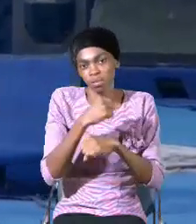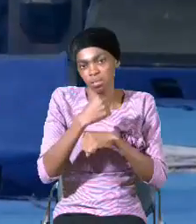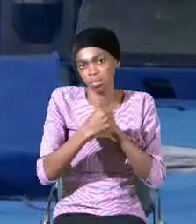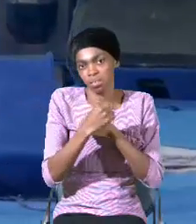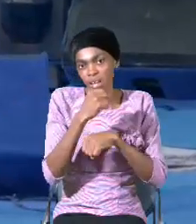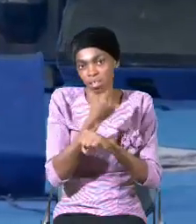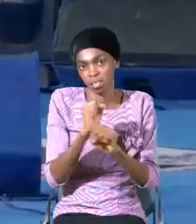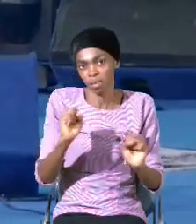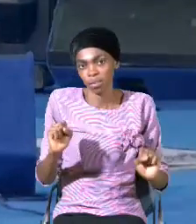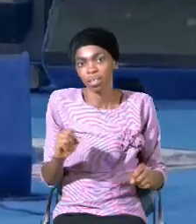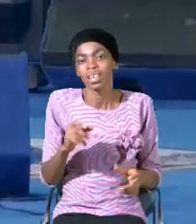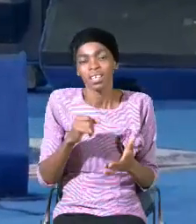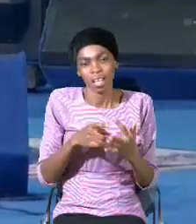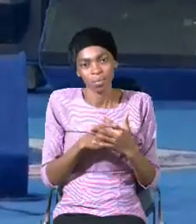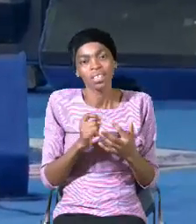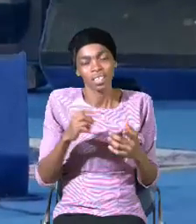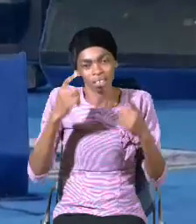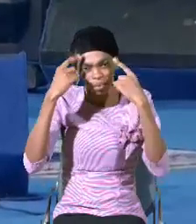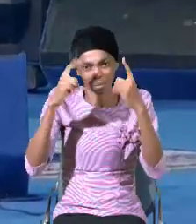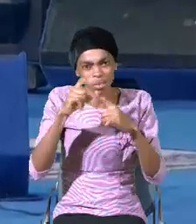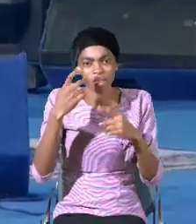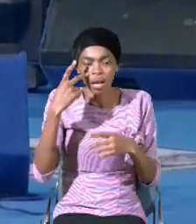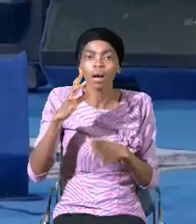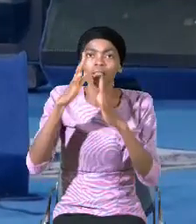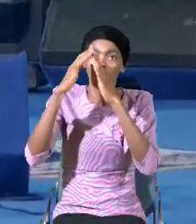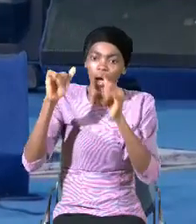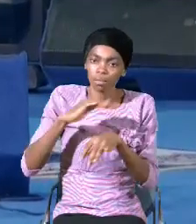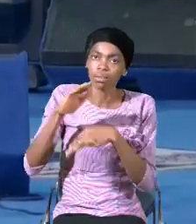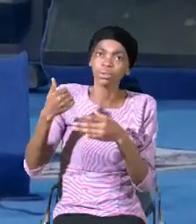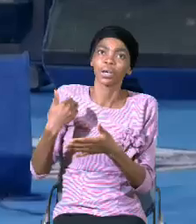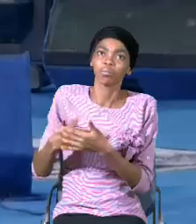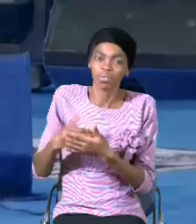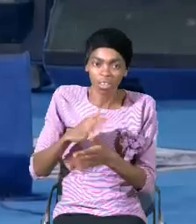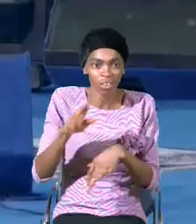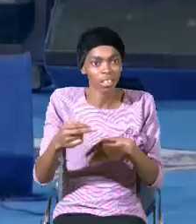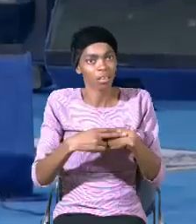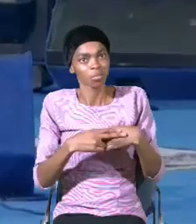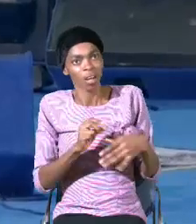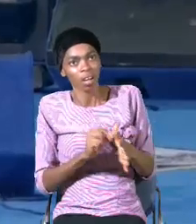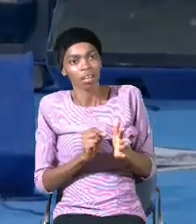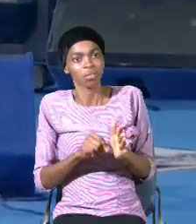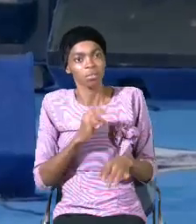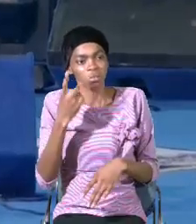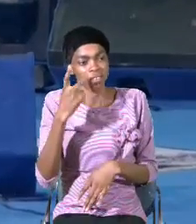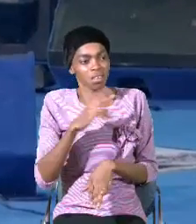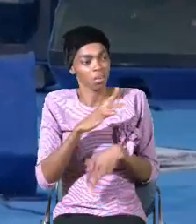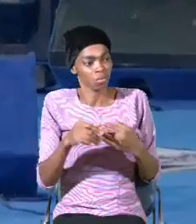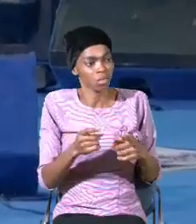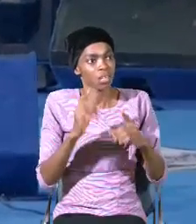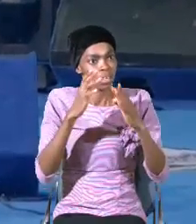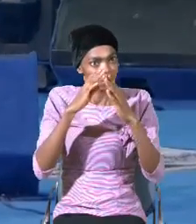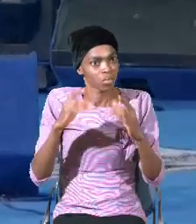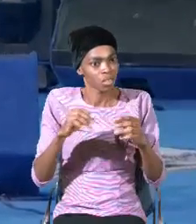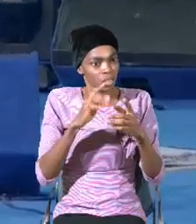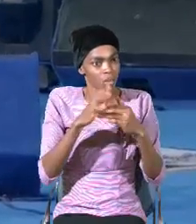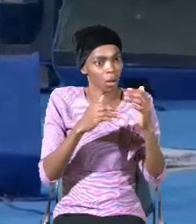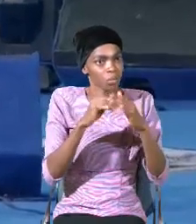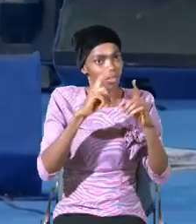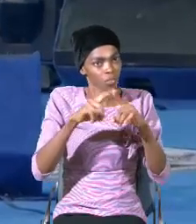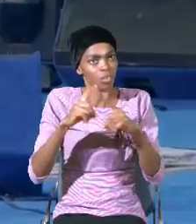planted, when you see what they have gathered together, when you see their bank account, when you see how they join from house to house, from nation to